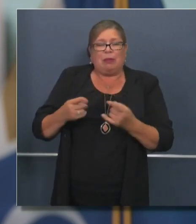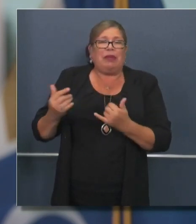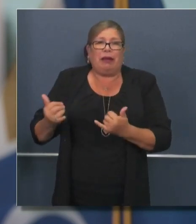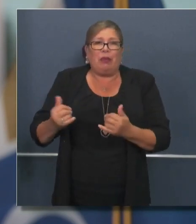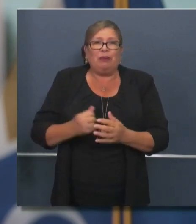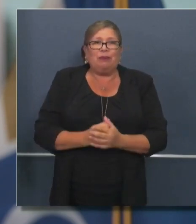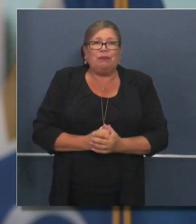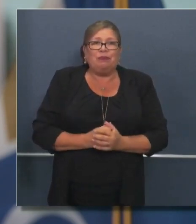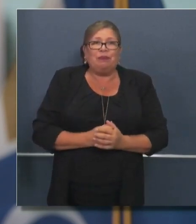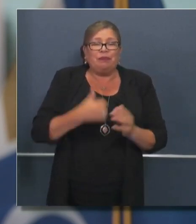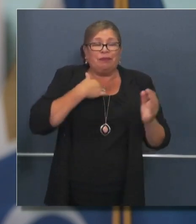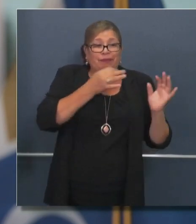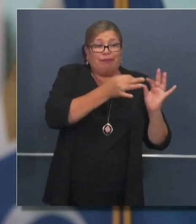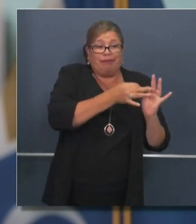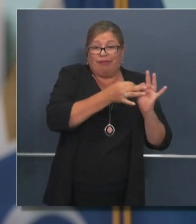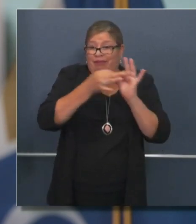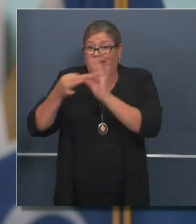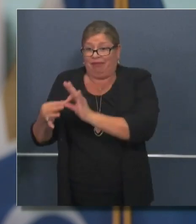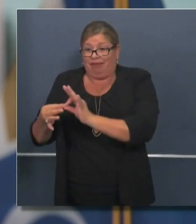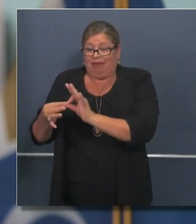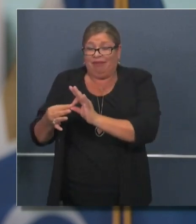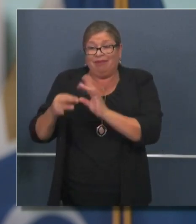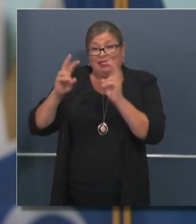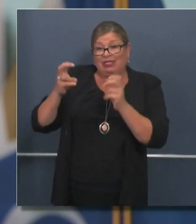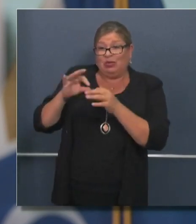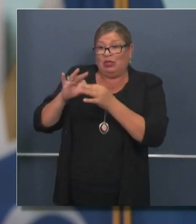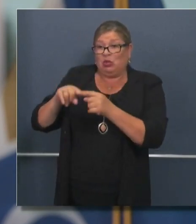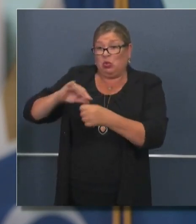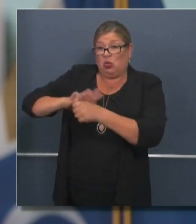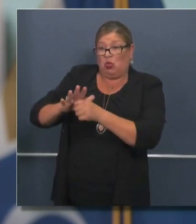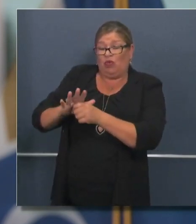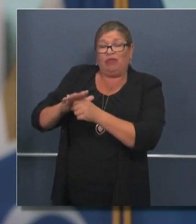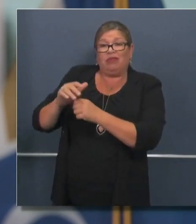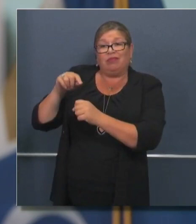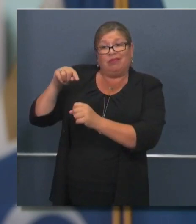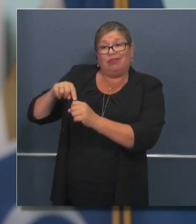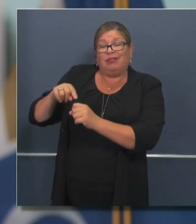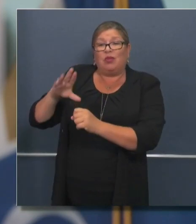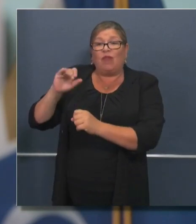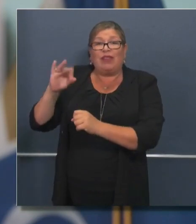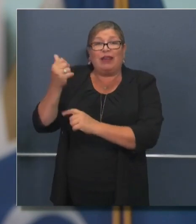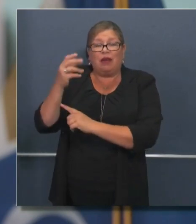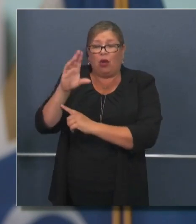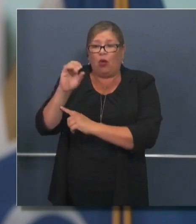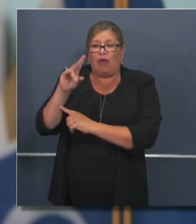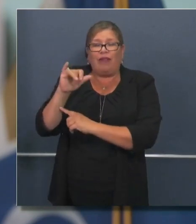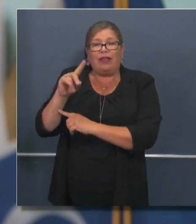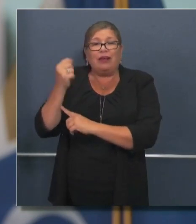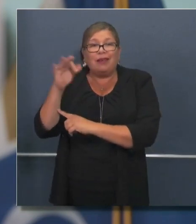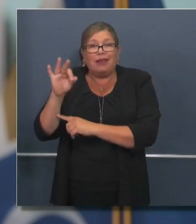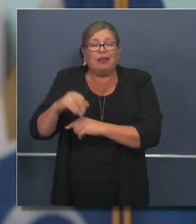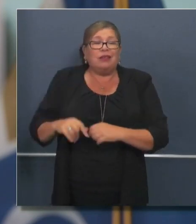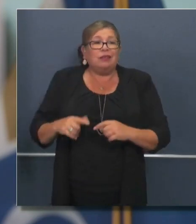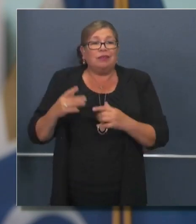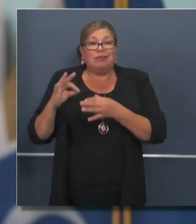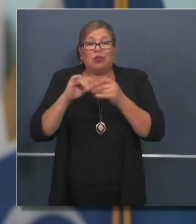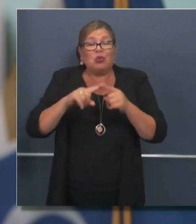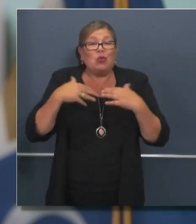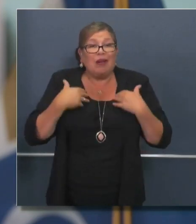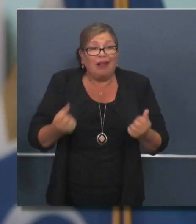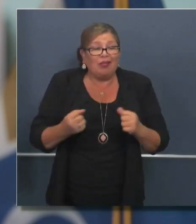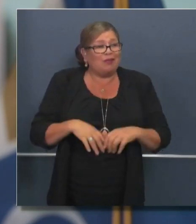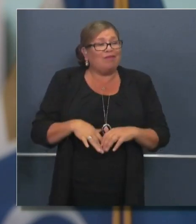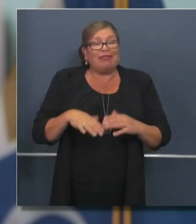dot, because the issues related to COVID-19, the issues related to health, the issues related to our economy and our economic